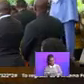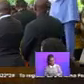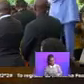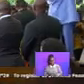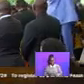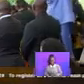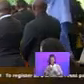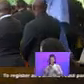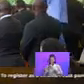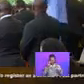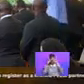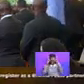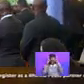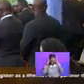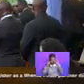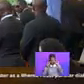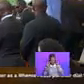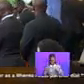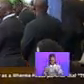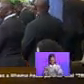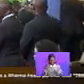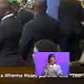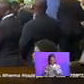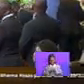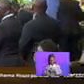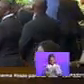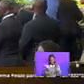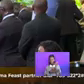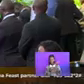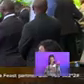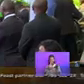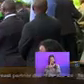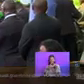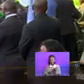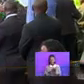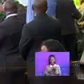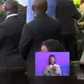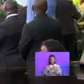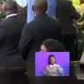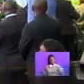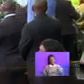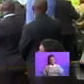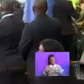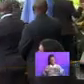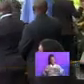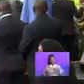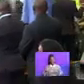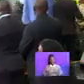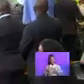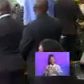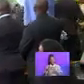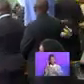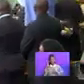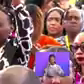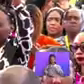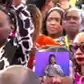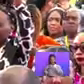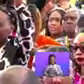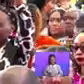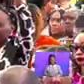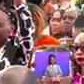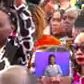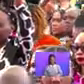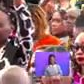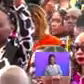Al responsible for that bad report receive it receive your healing in the name of